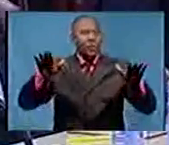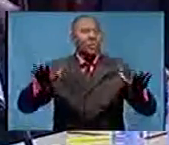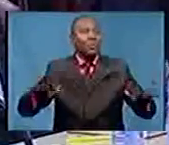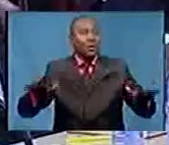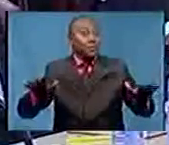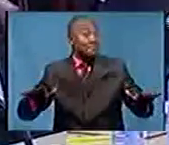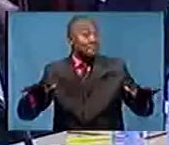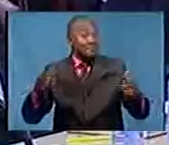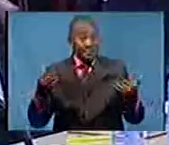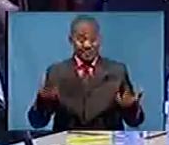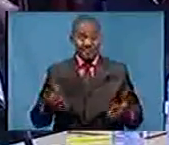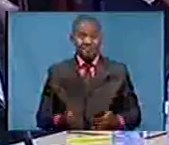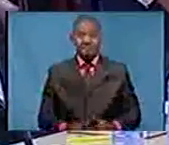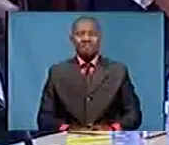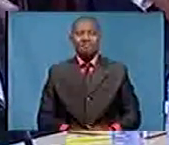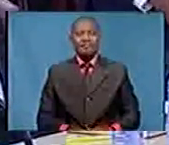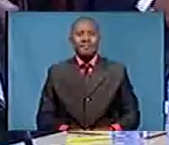The early part